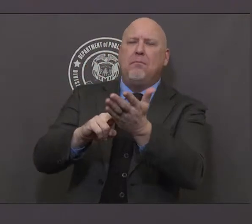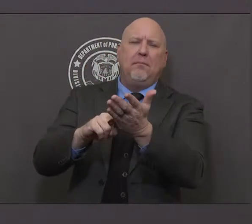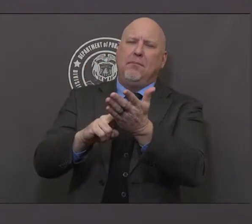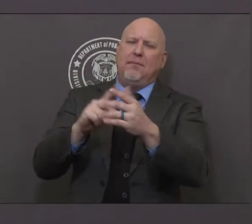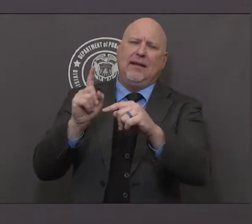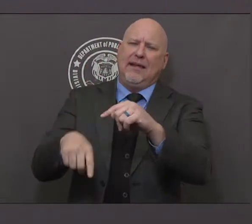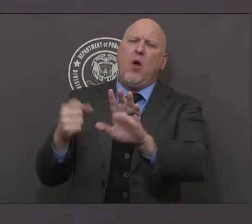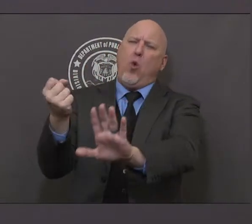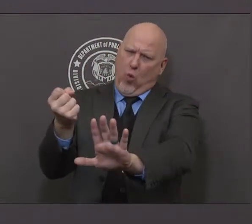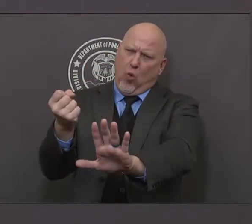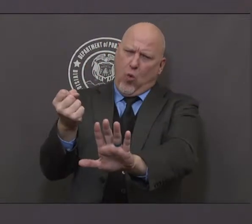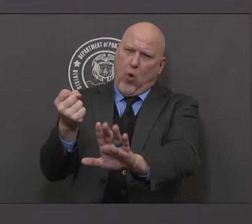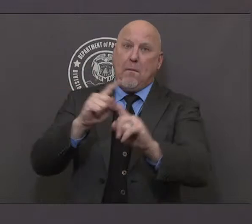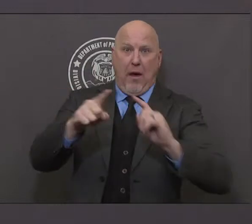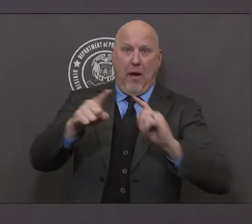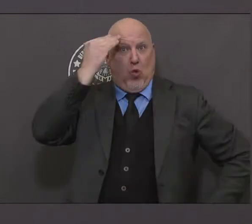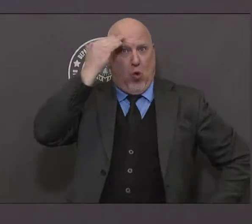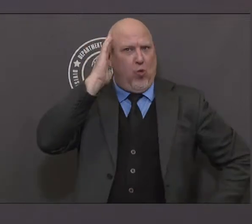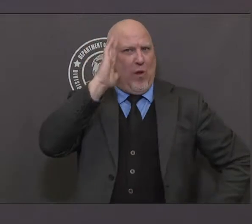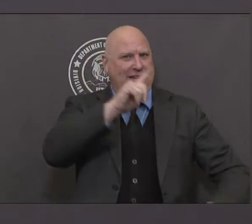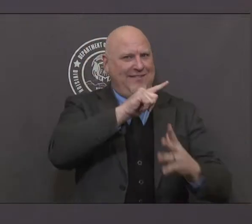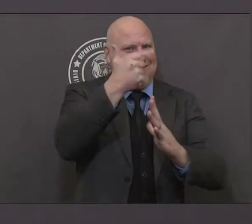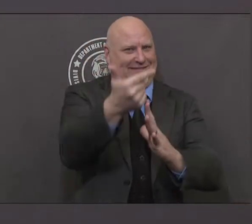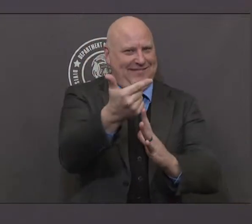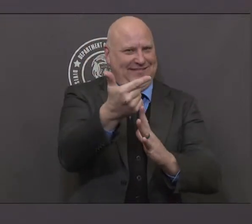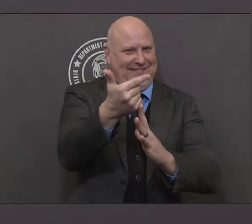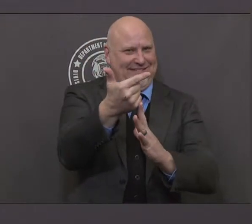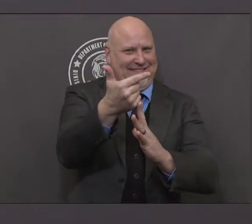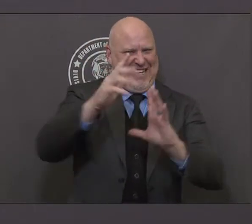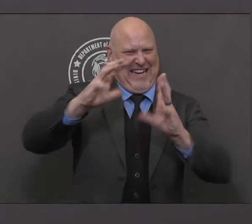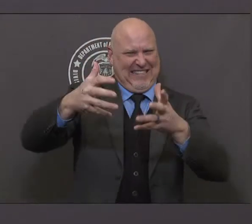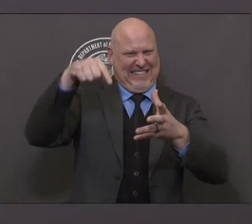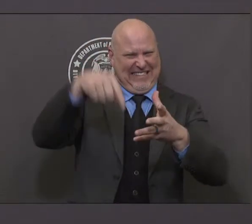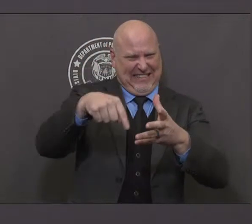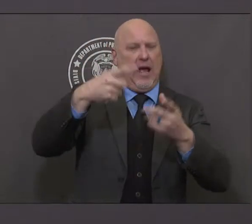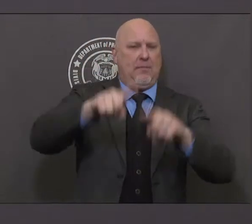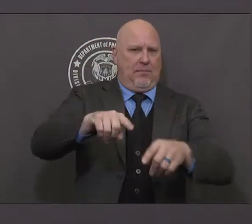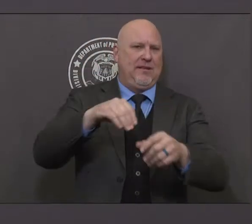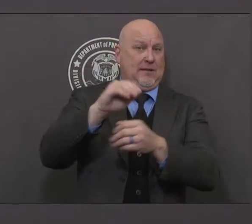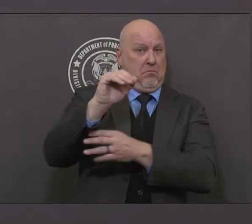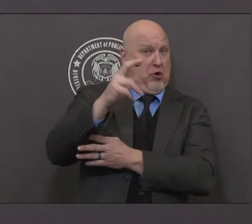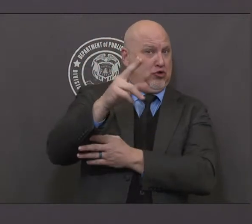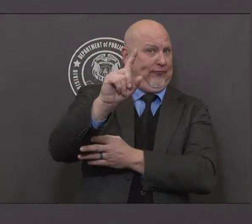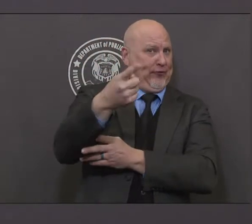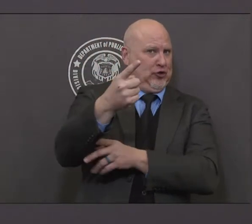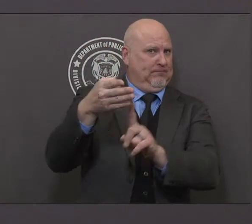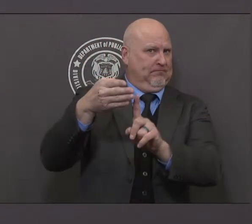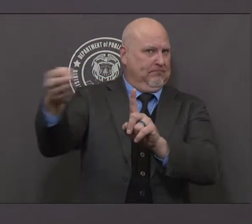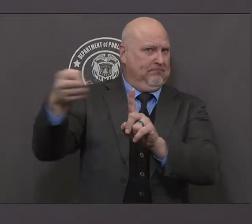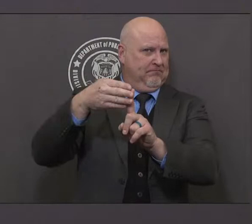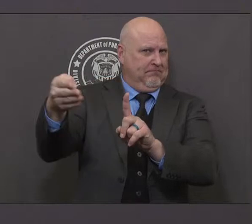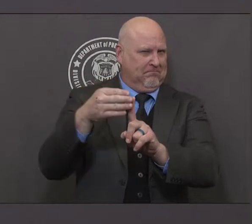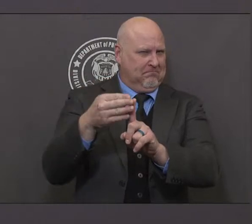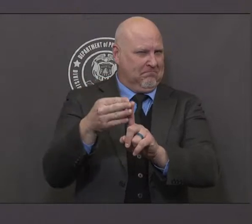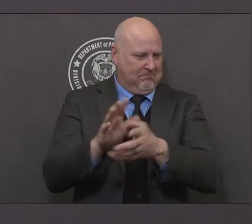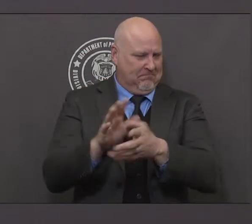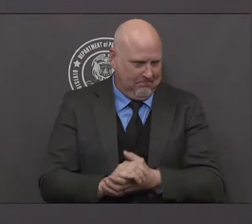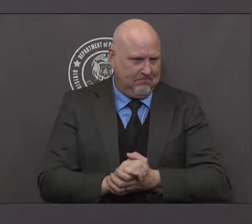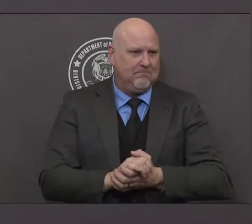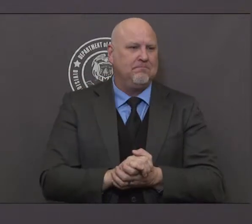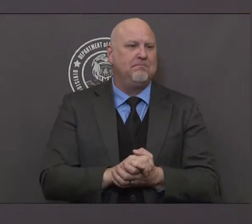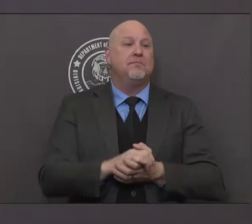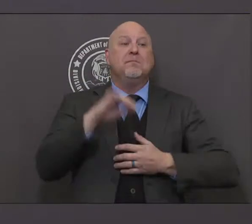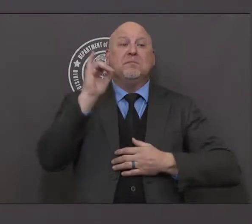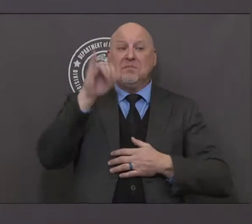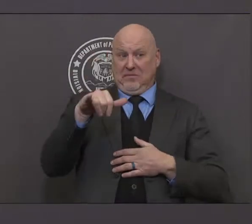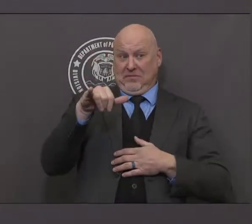on the list, again, starting on March 1st. So I mentioned the next phase, we will be lowering